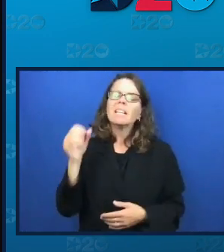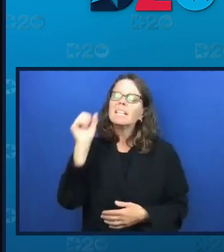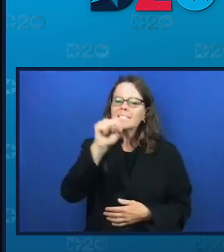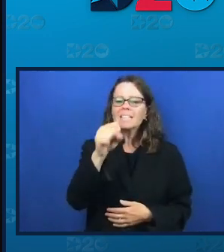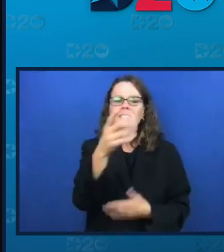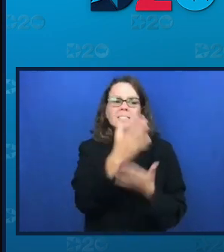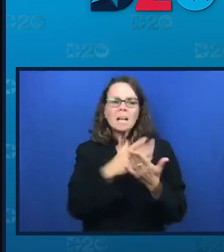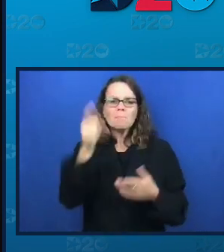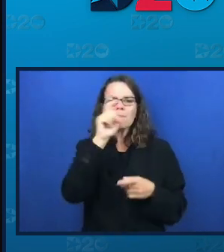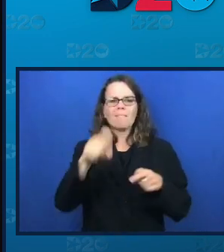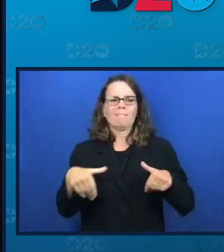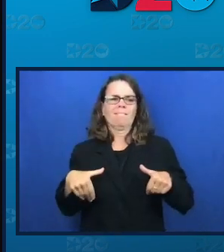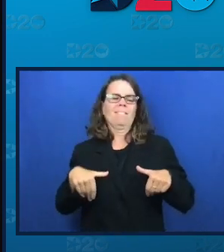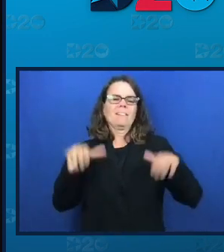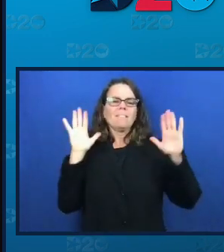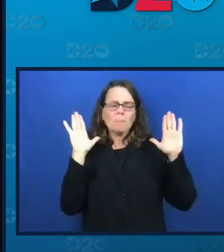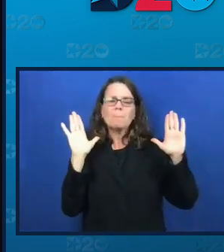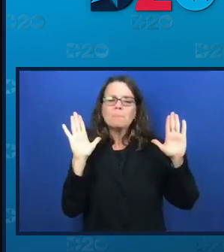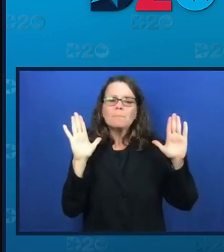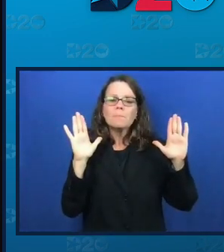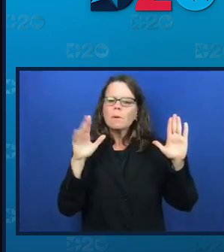cause, something